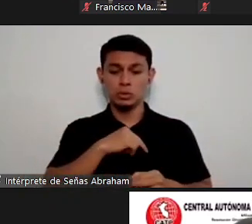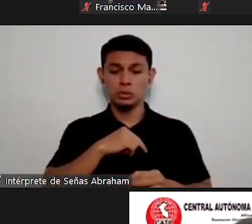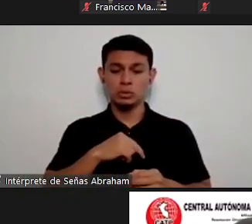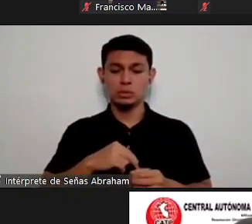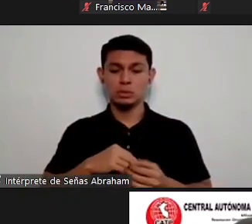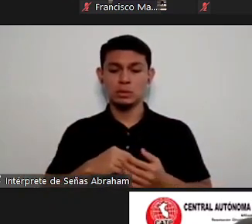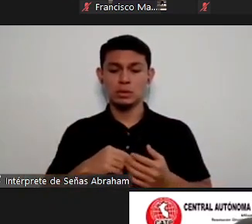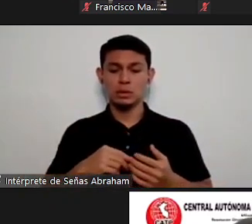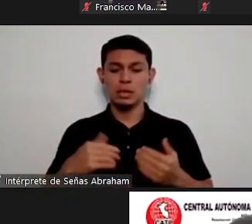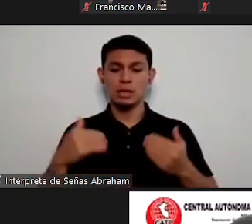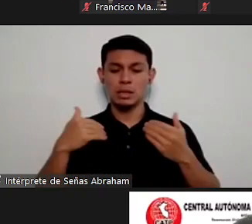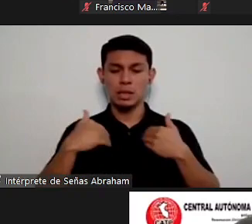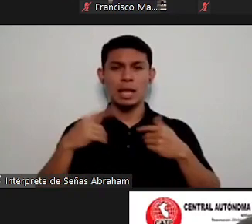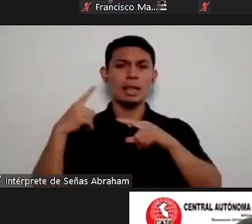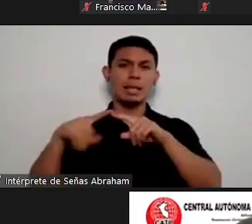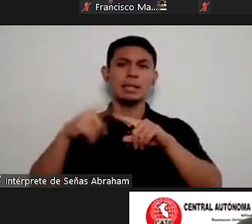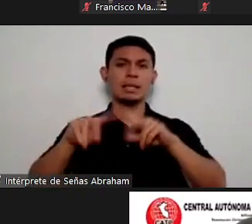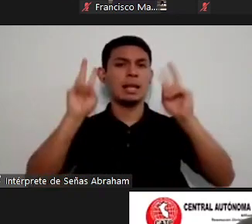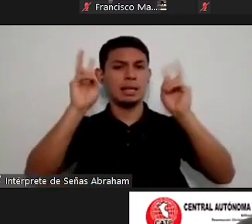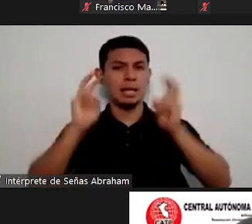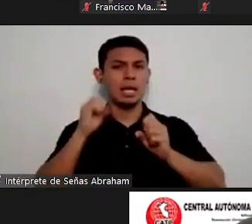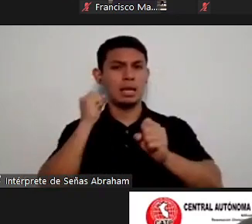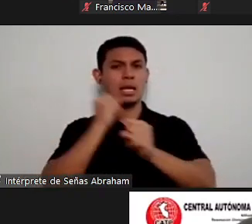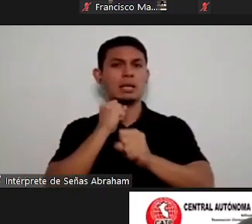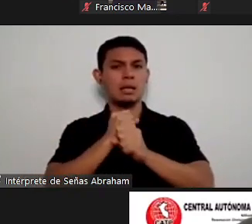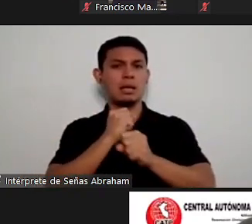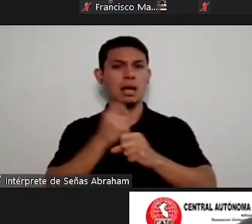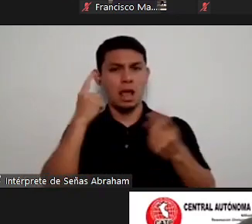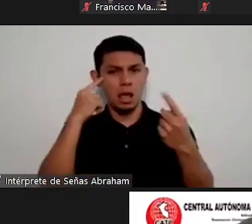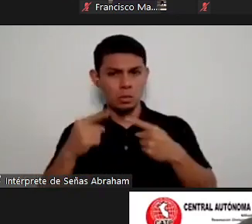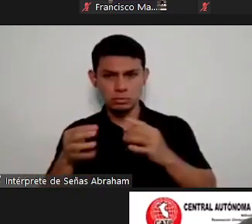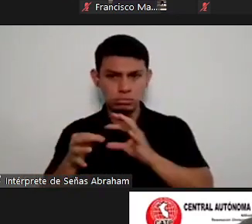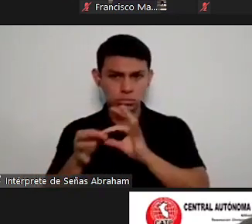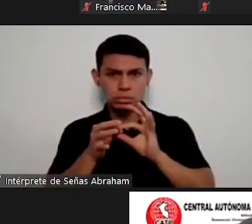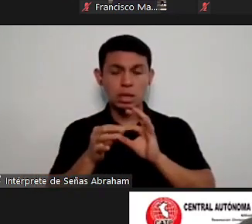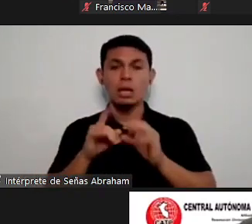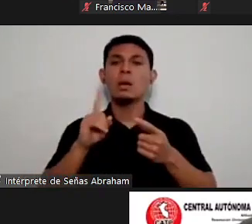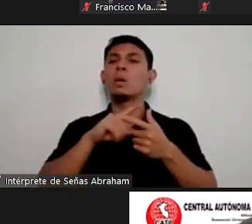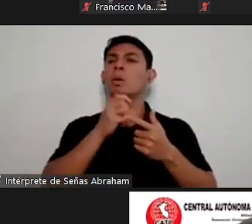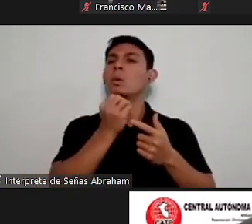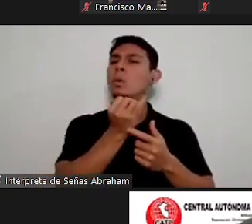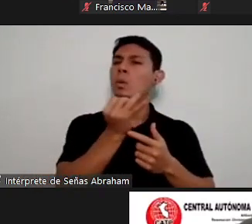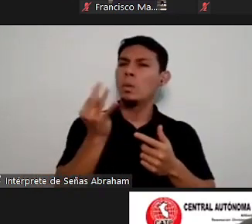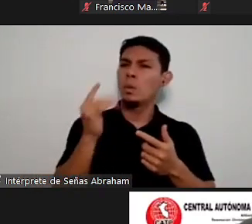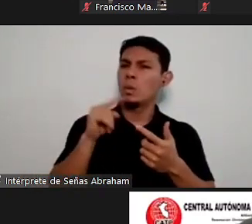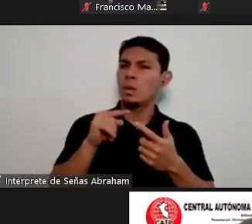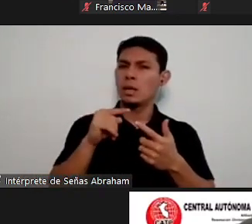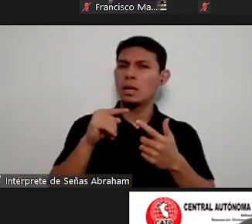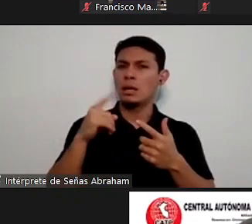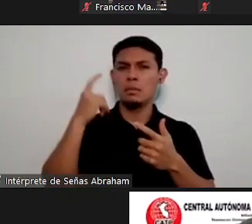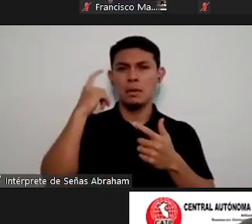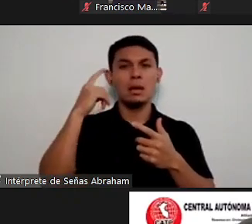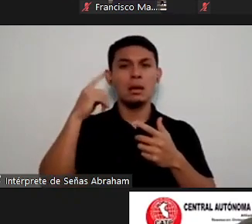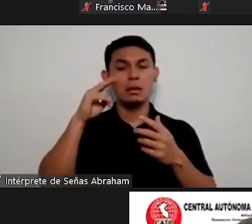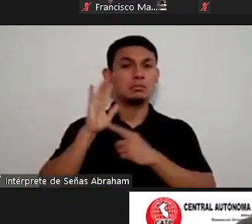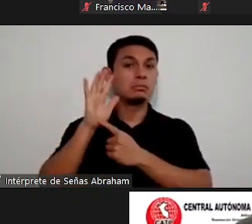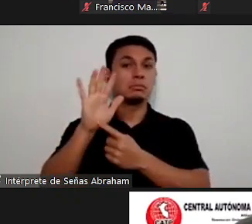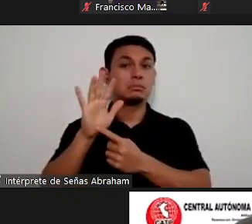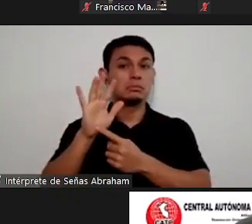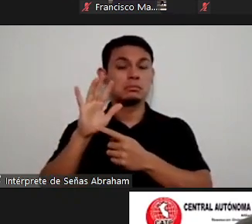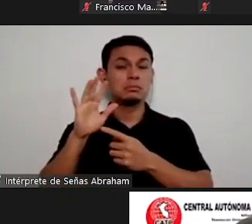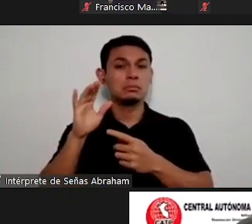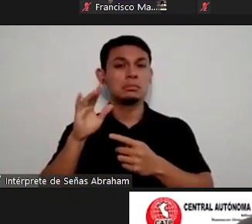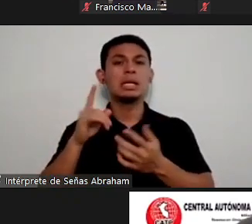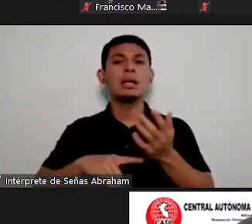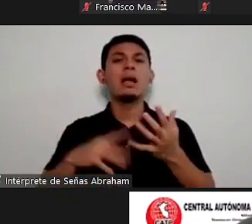we are working in different topics at the same time one of those is and i think it's something that you can